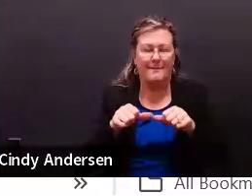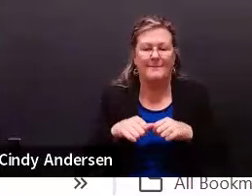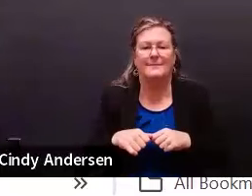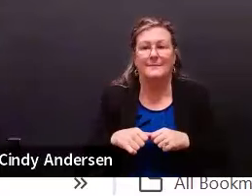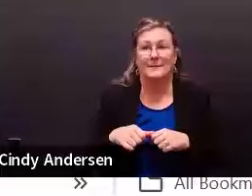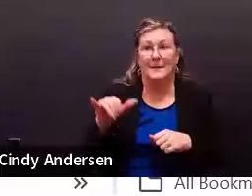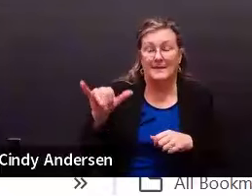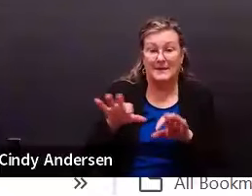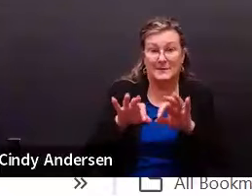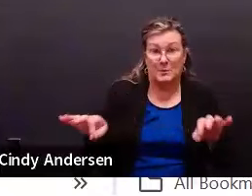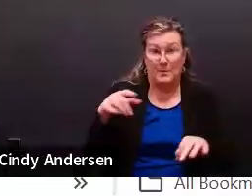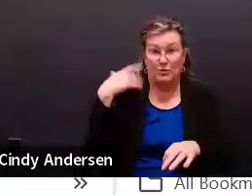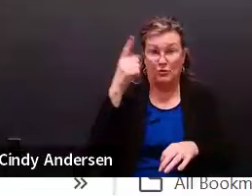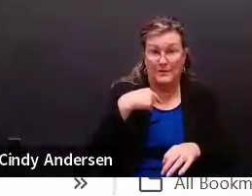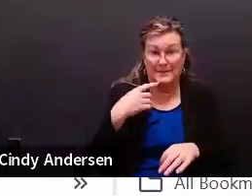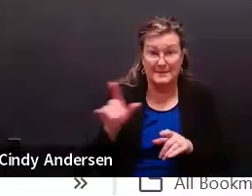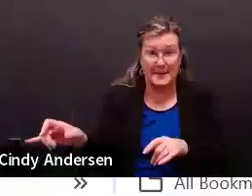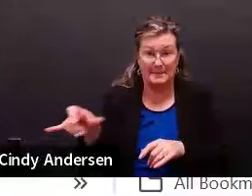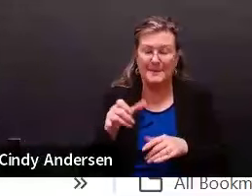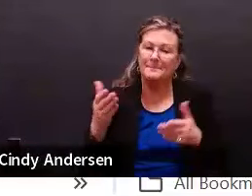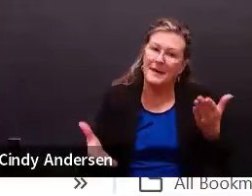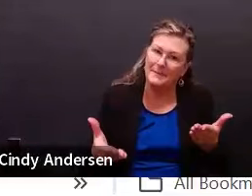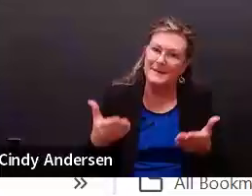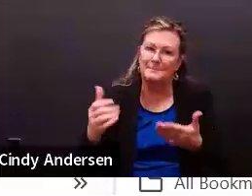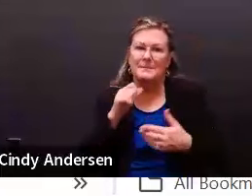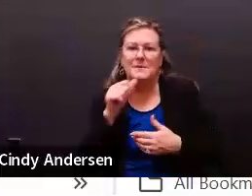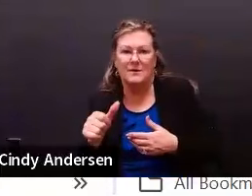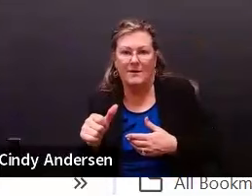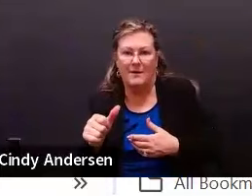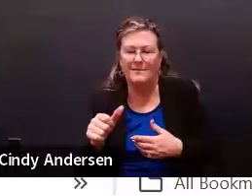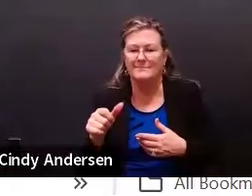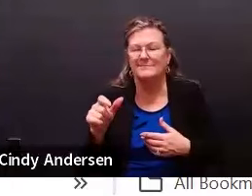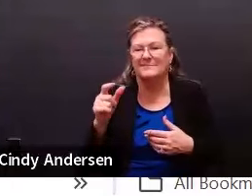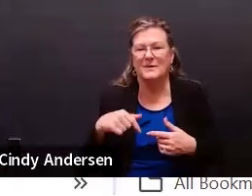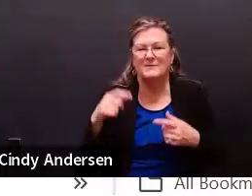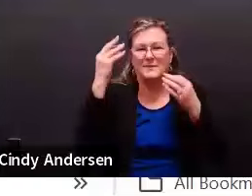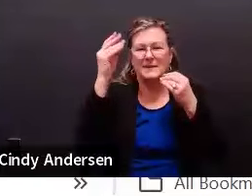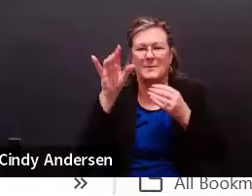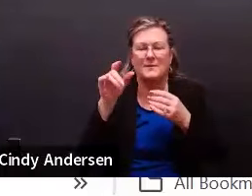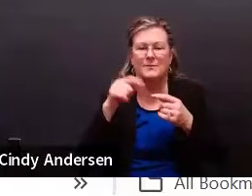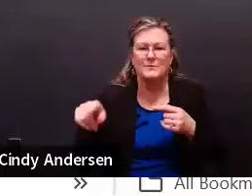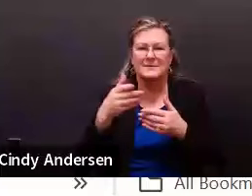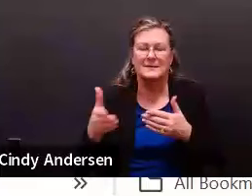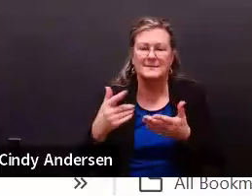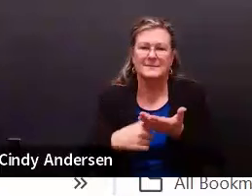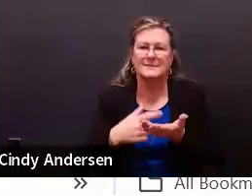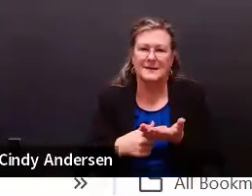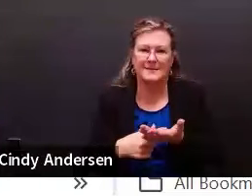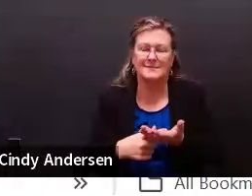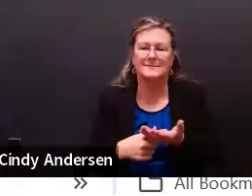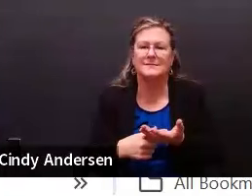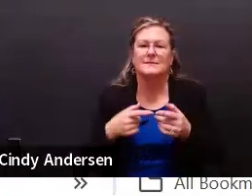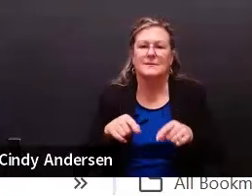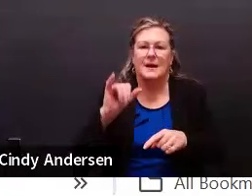diploma really going to look the same? It may or may not. I think those are all things that we have to kind of think about and have discussions about in IEP teams